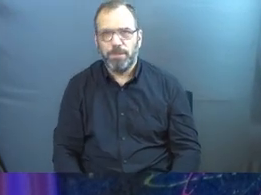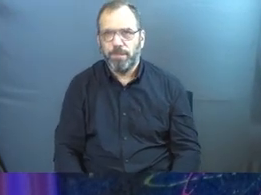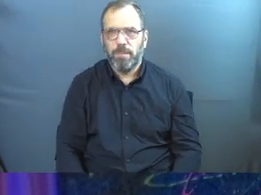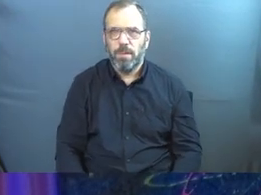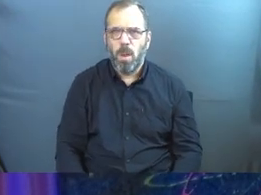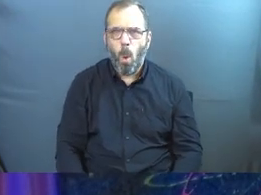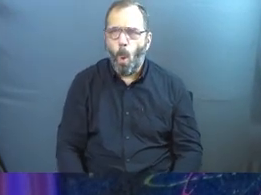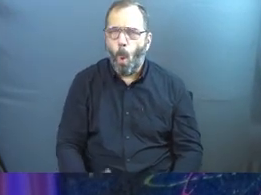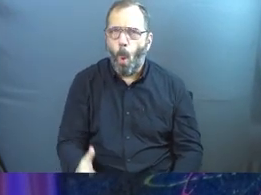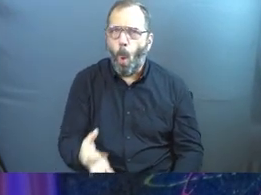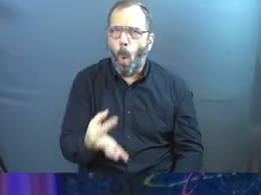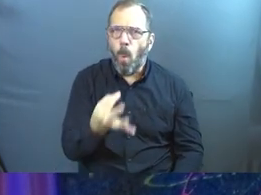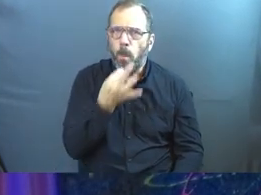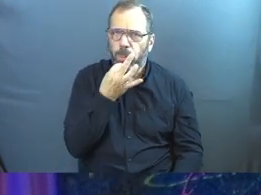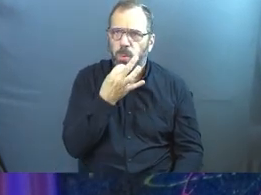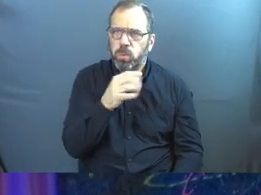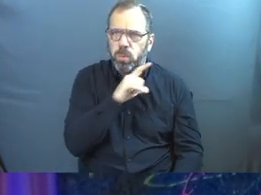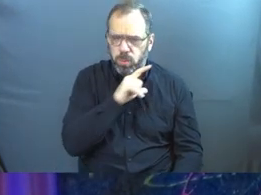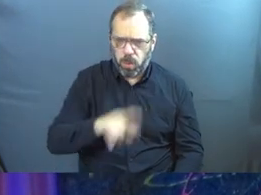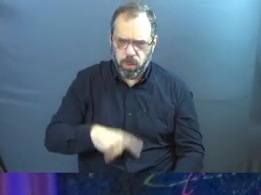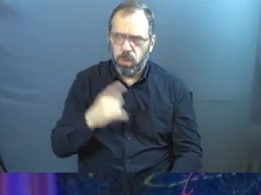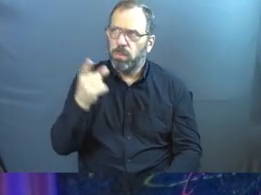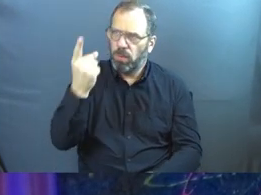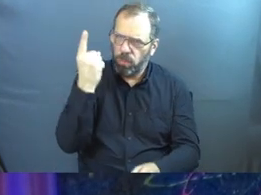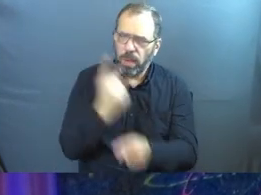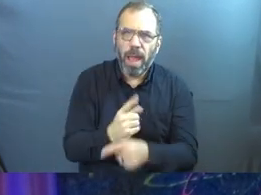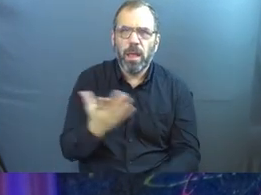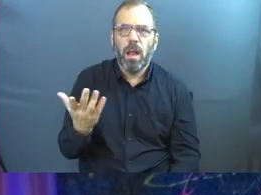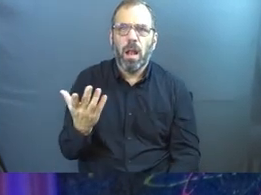How brazen should not the Lord of all the earth do right?